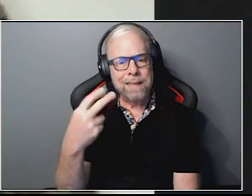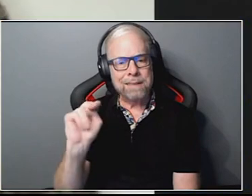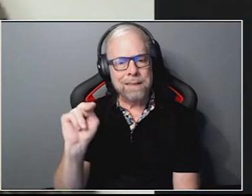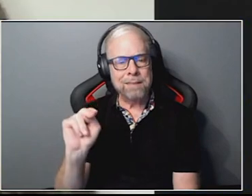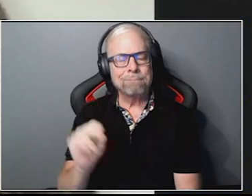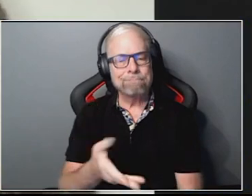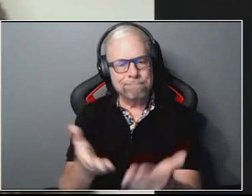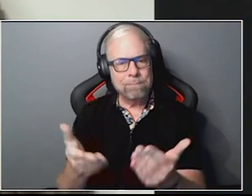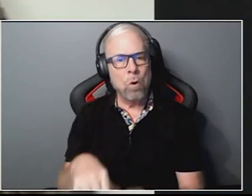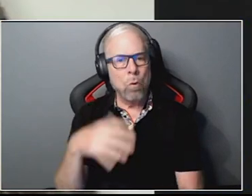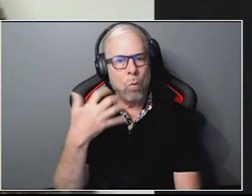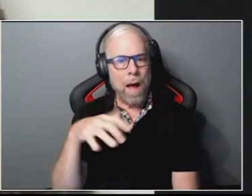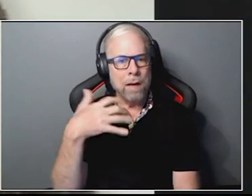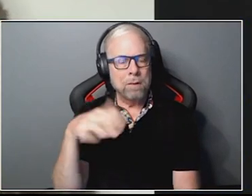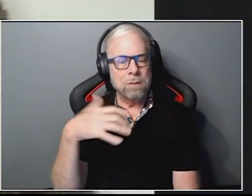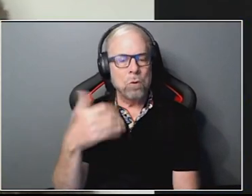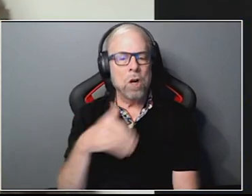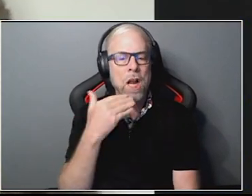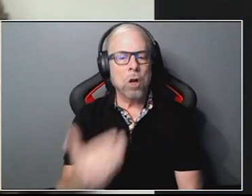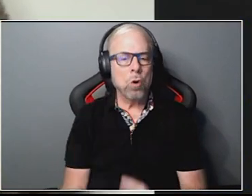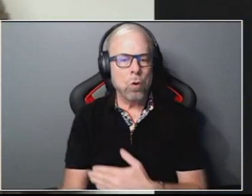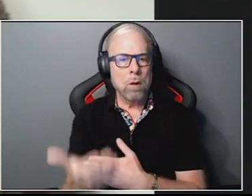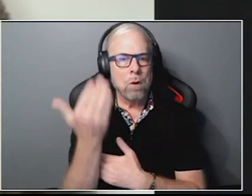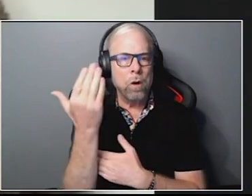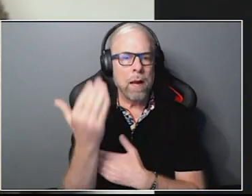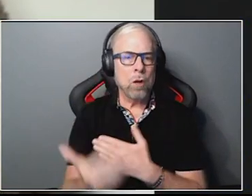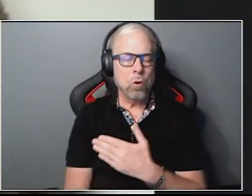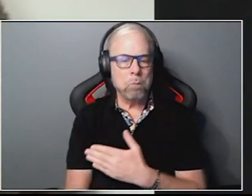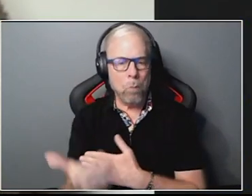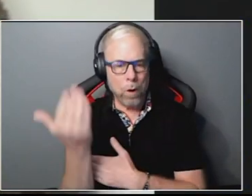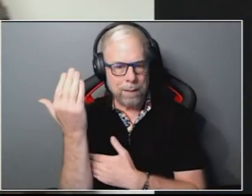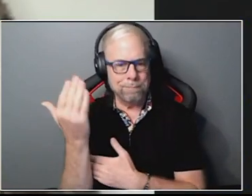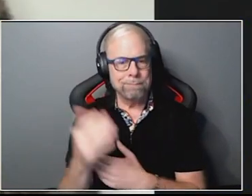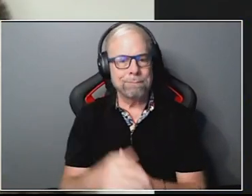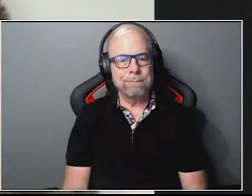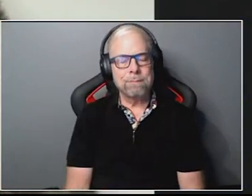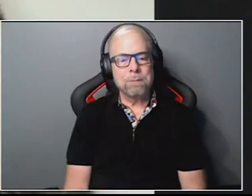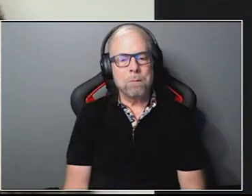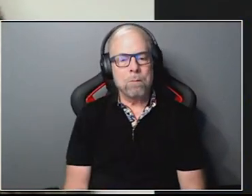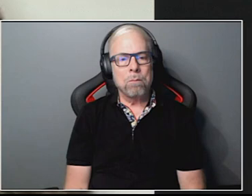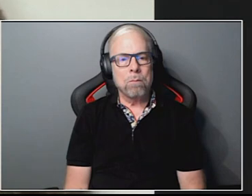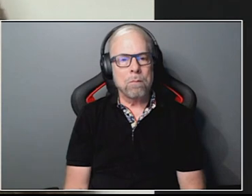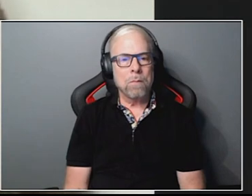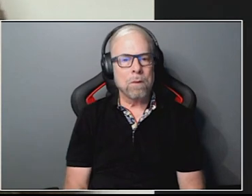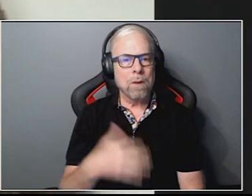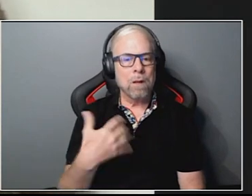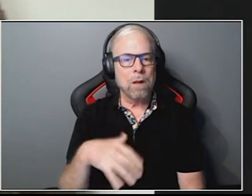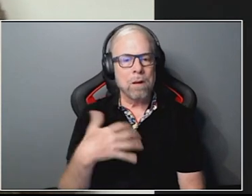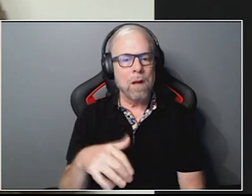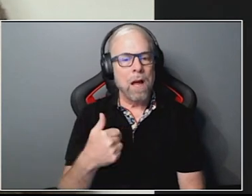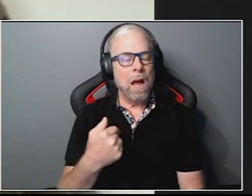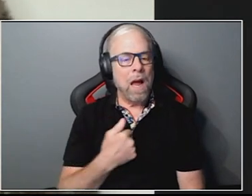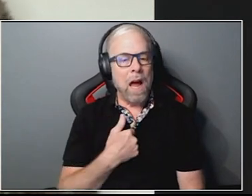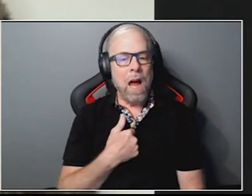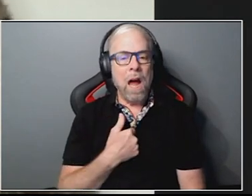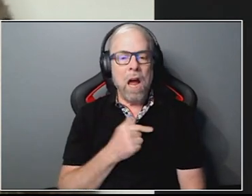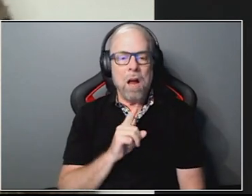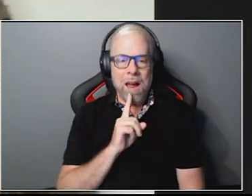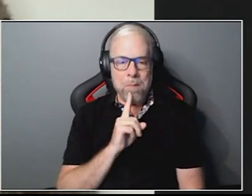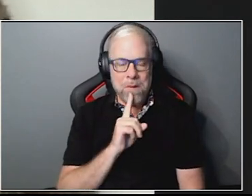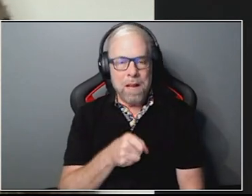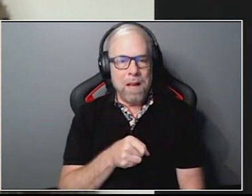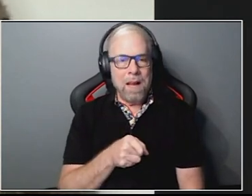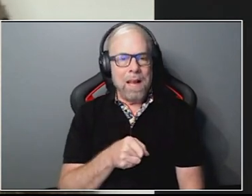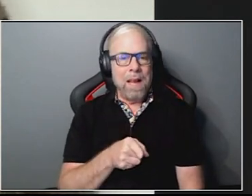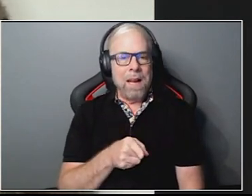Wow. Good morning, good morning, good morning. I am actually sitting a little,